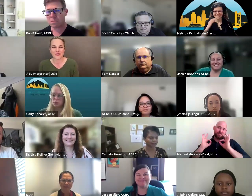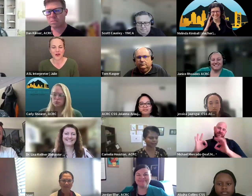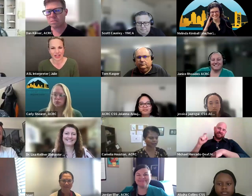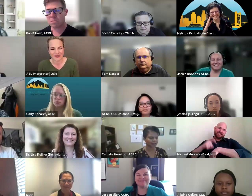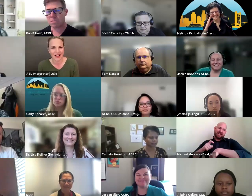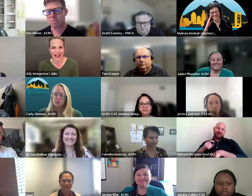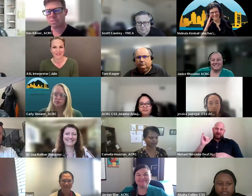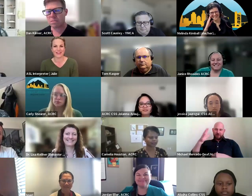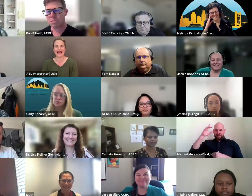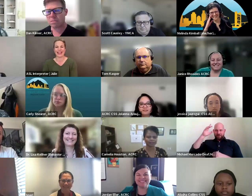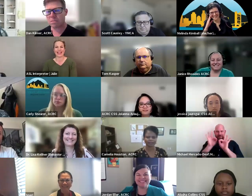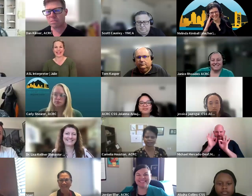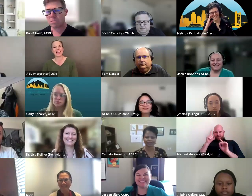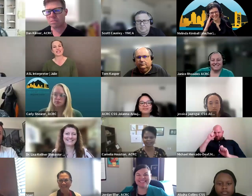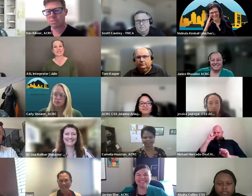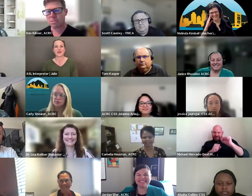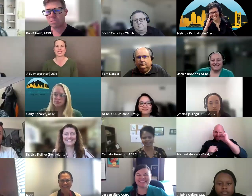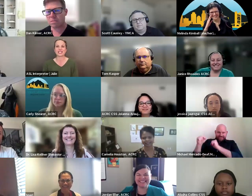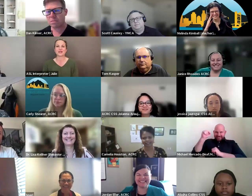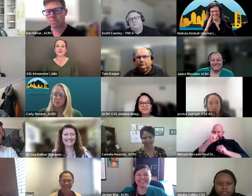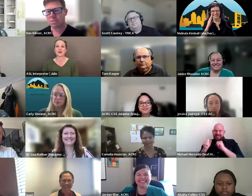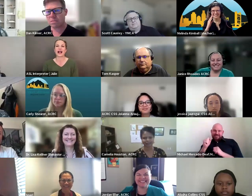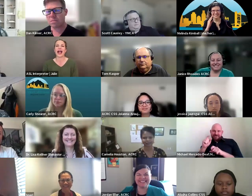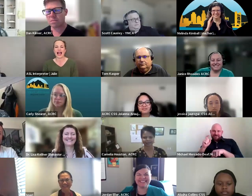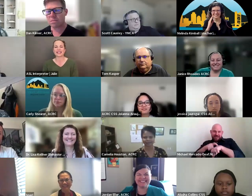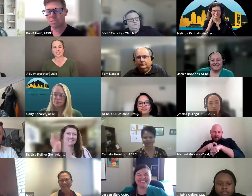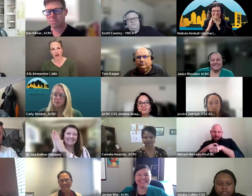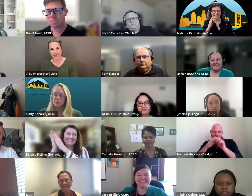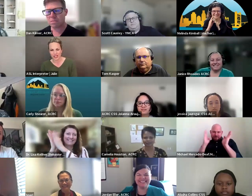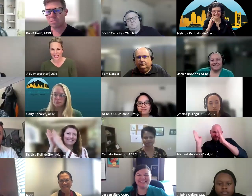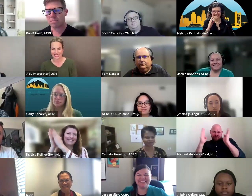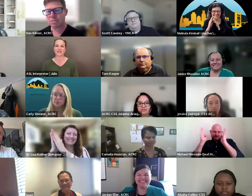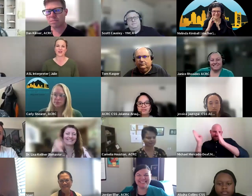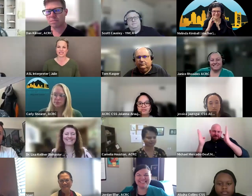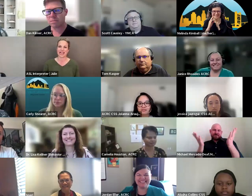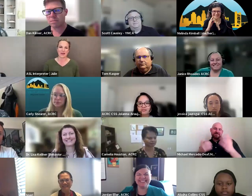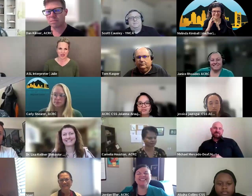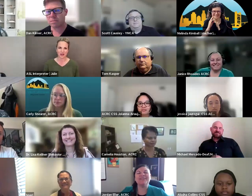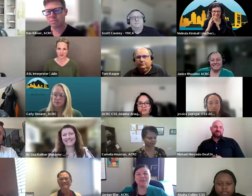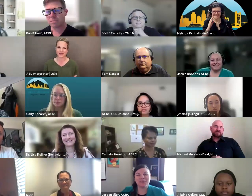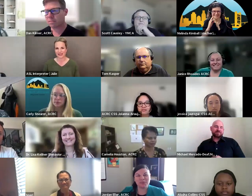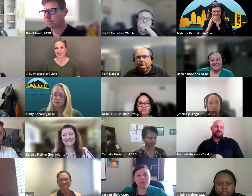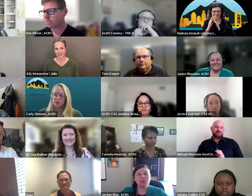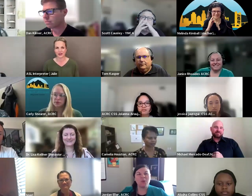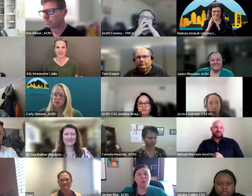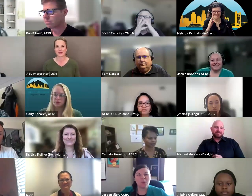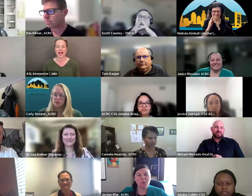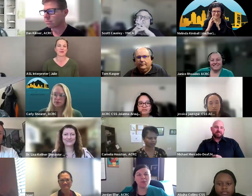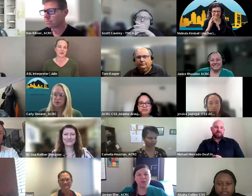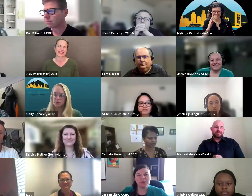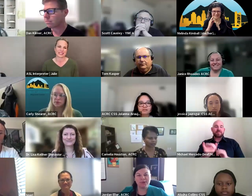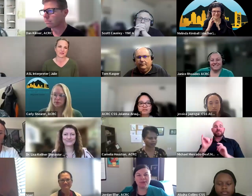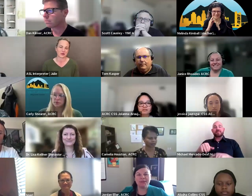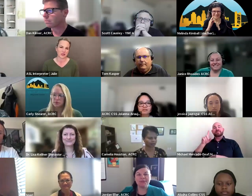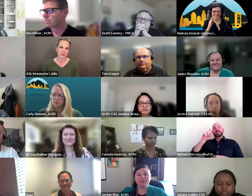at 6:45. So it's just, I had to strategize as far as timing goes within, this is what